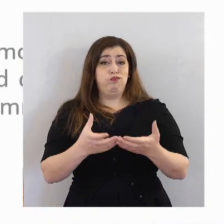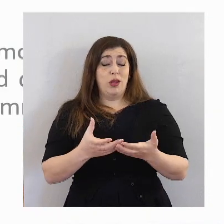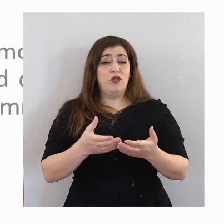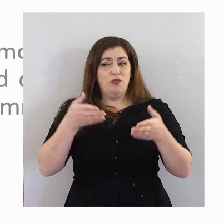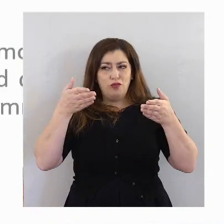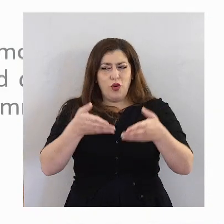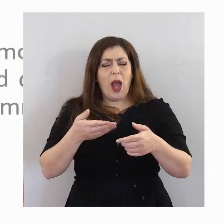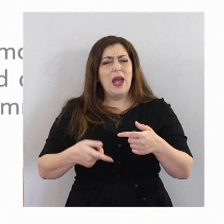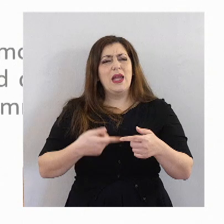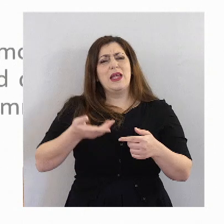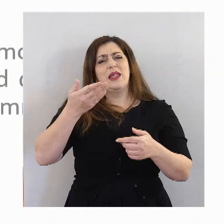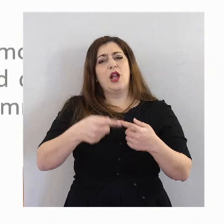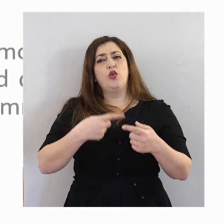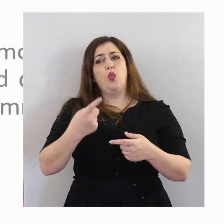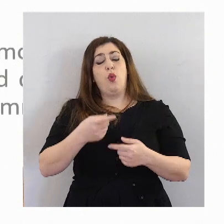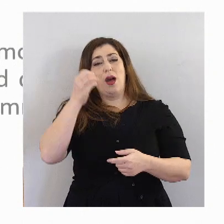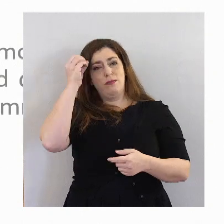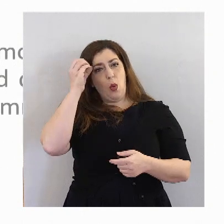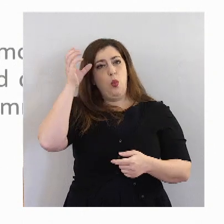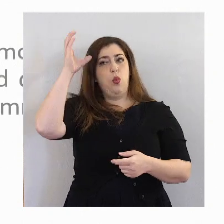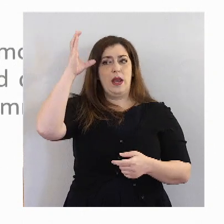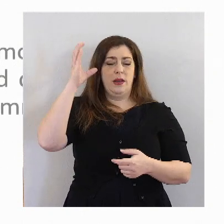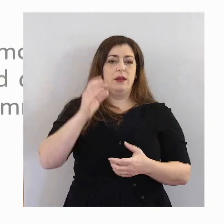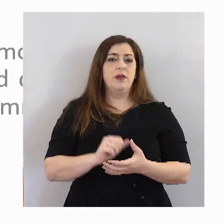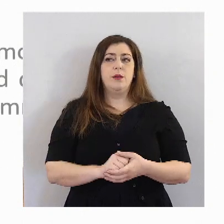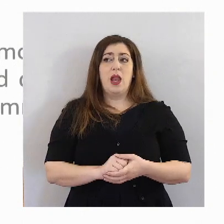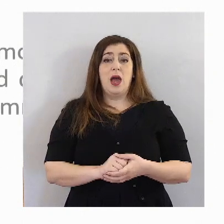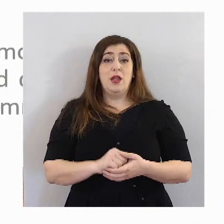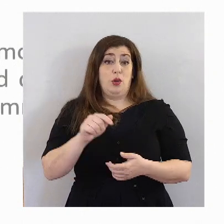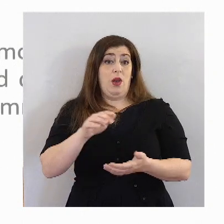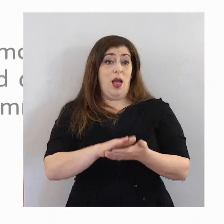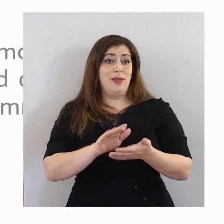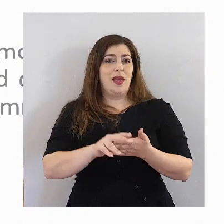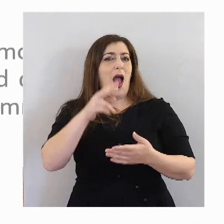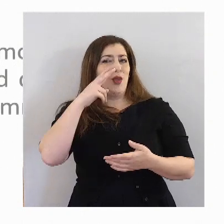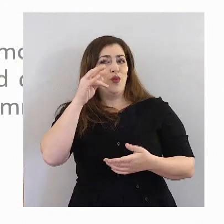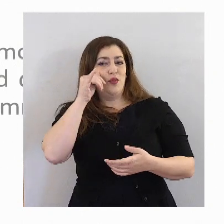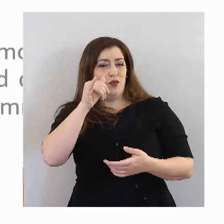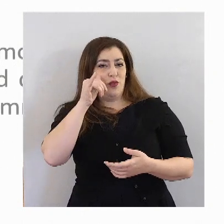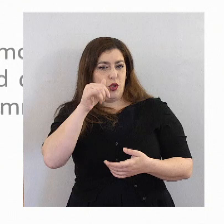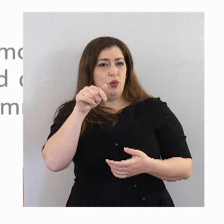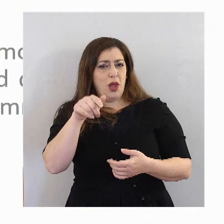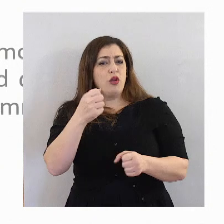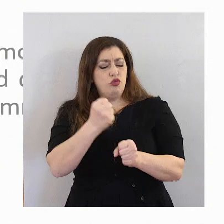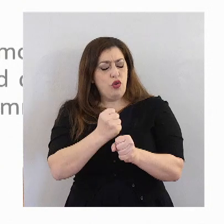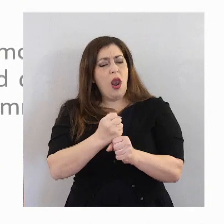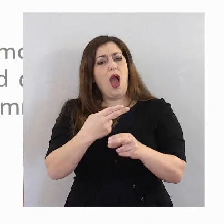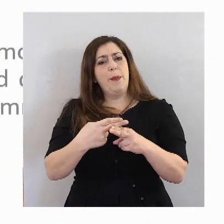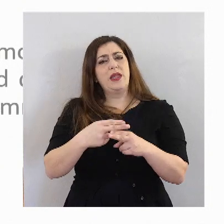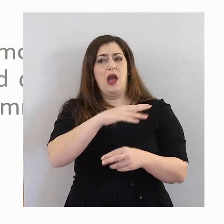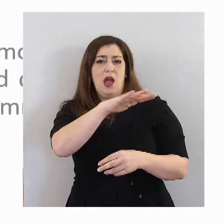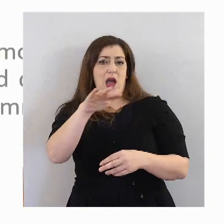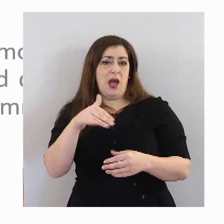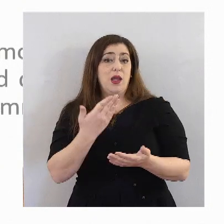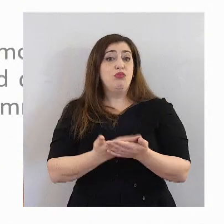have just seen in the previous video one example of the work that was produced. You will